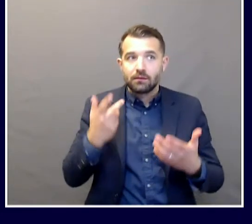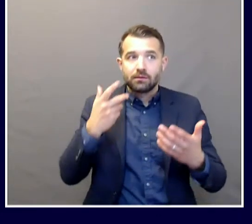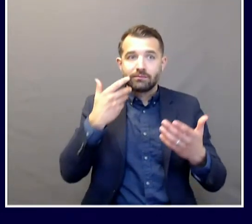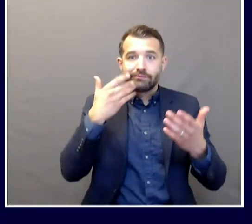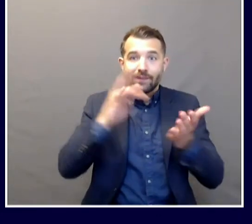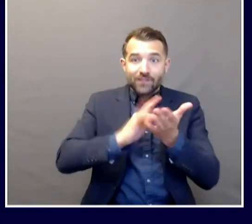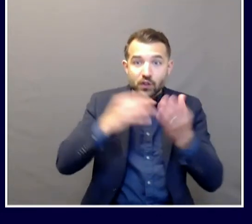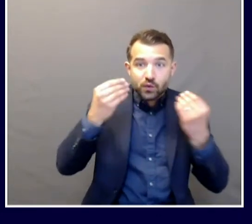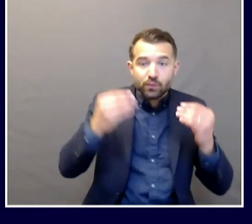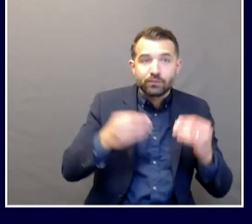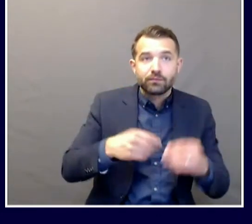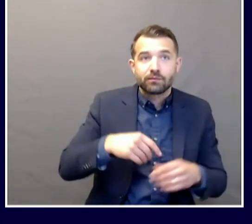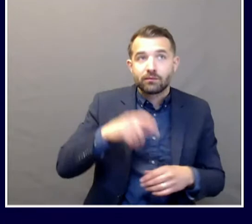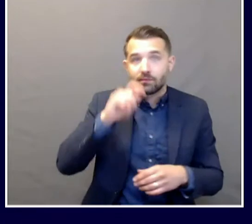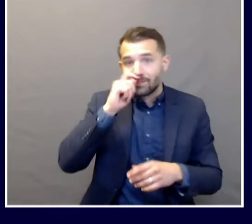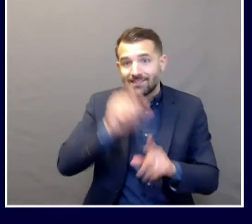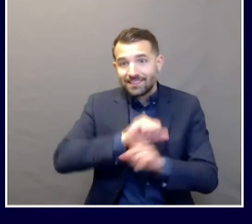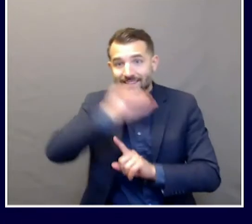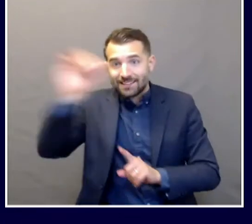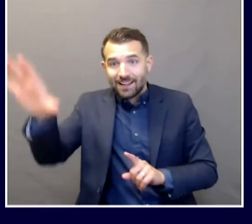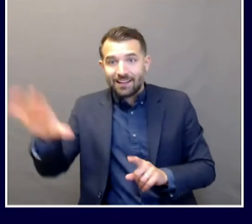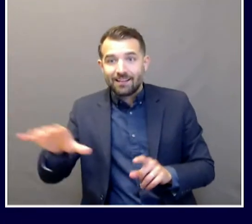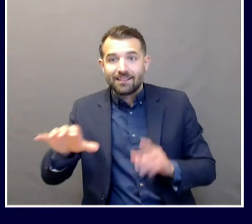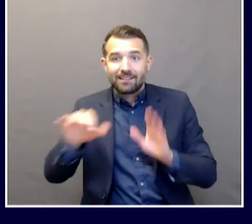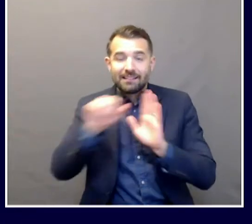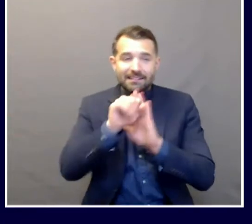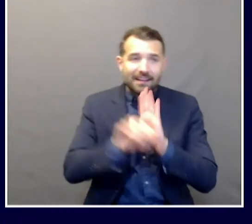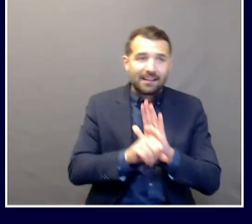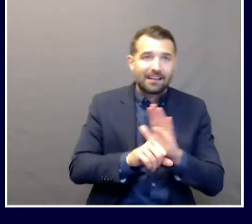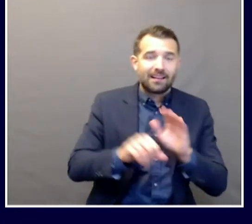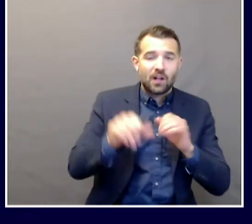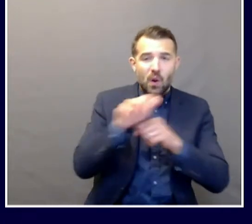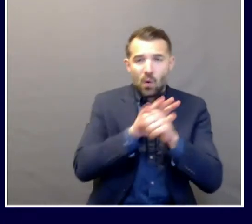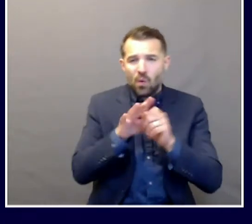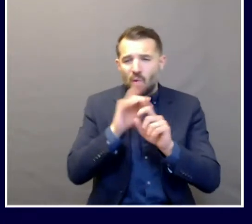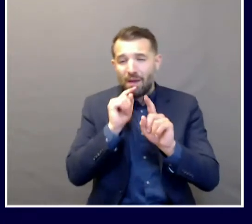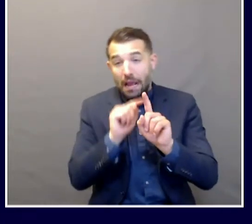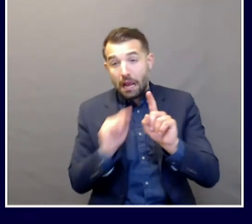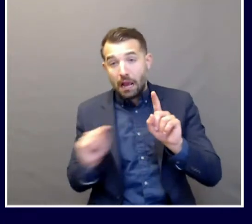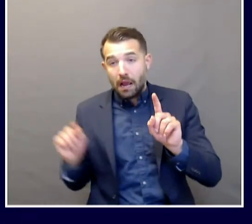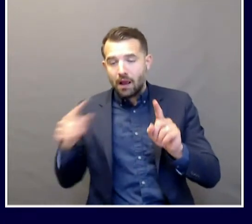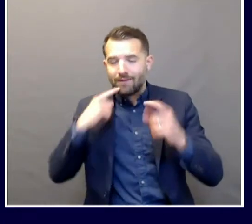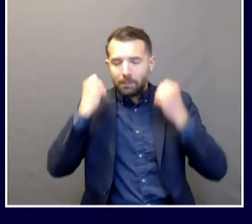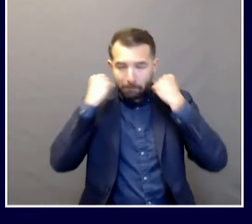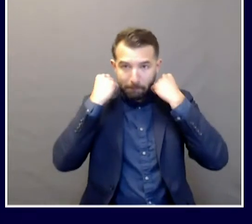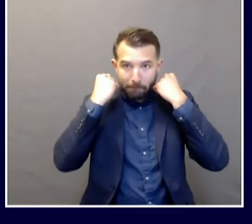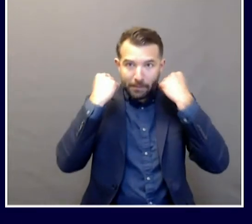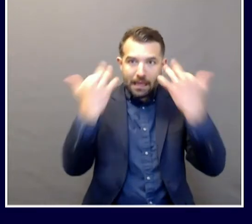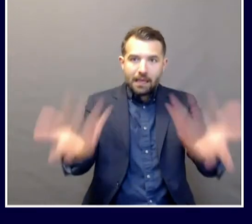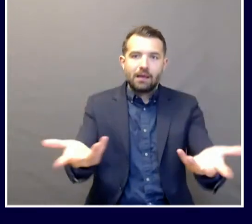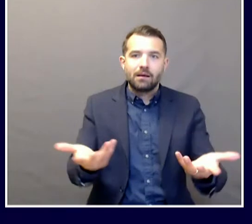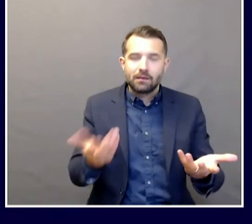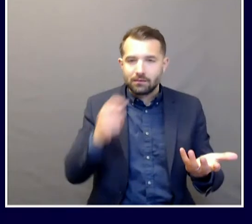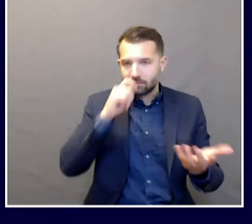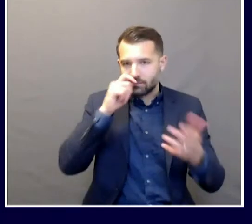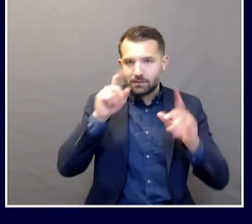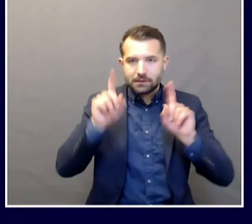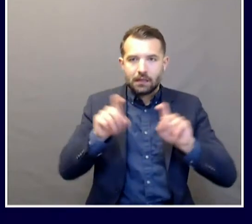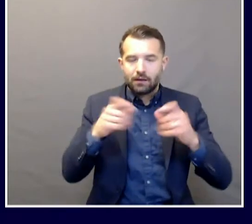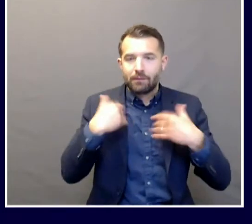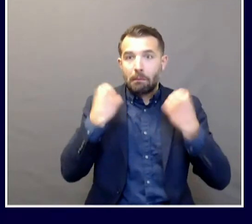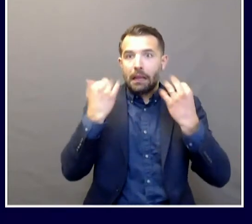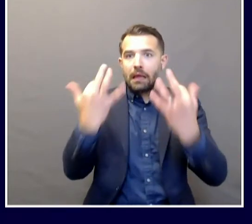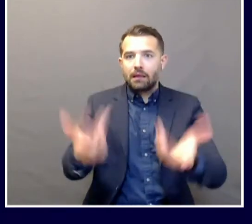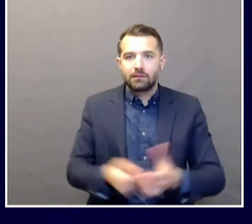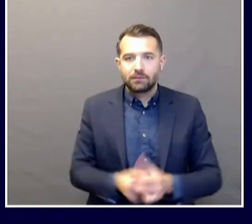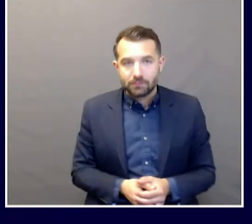way to reduce the likelihood that your family may pass it on to your neighbors if you're hanging out with them, or